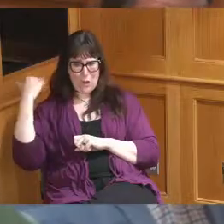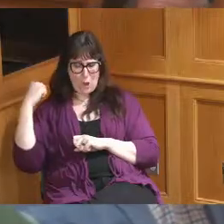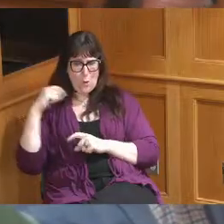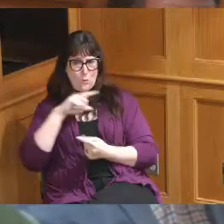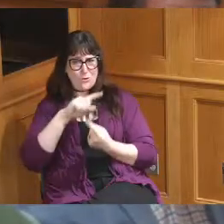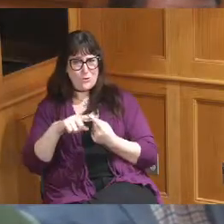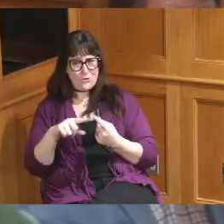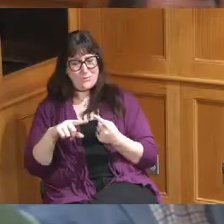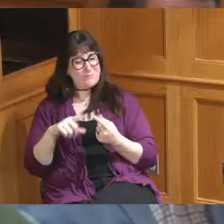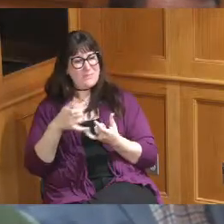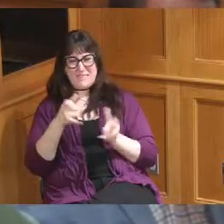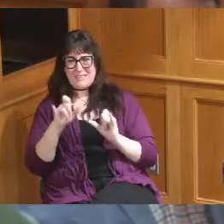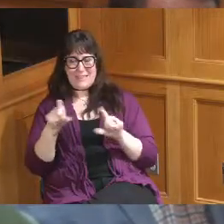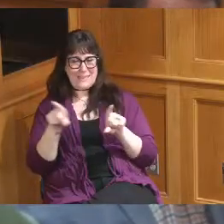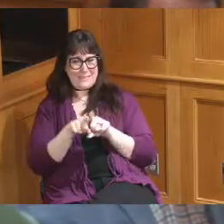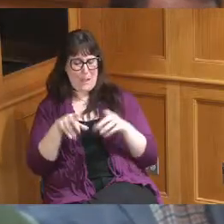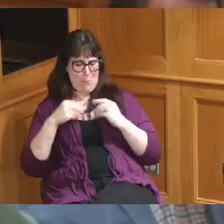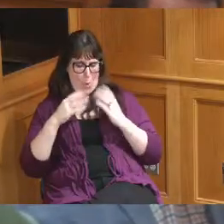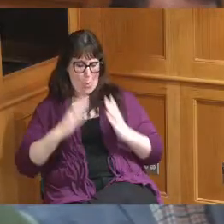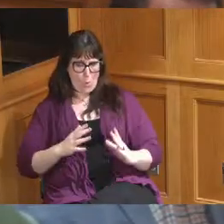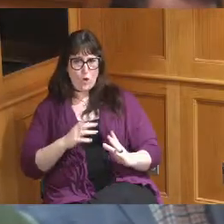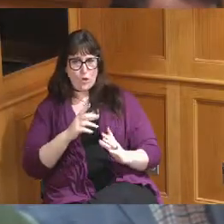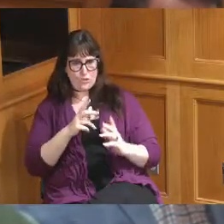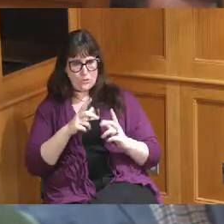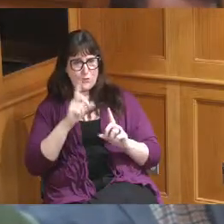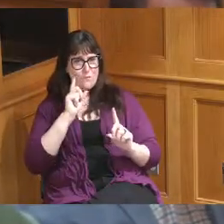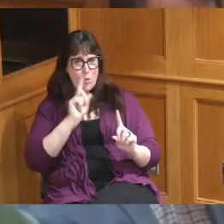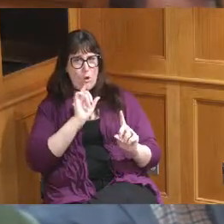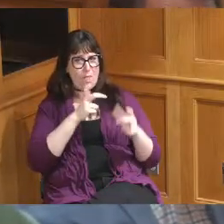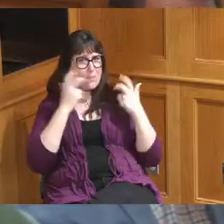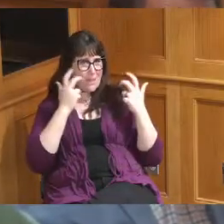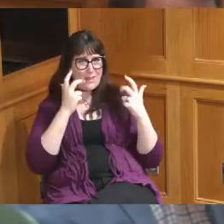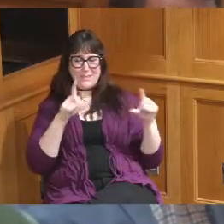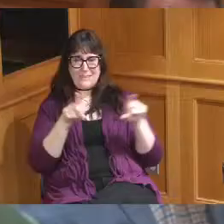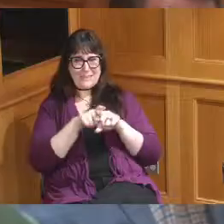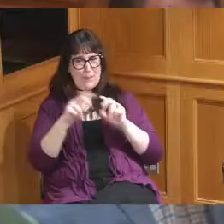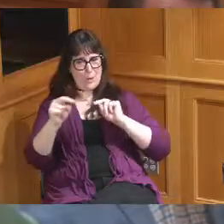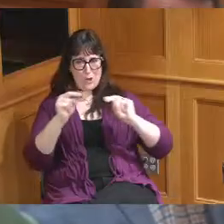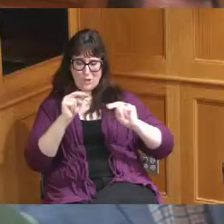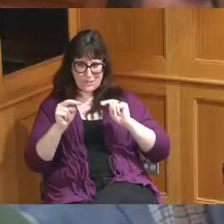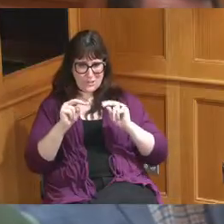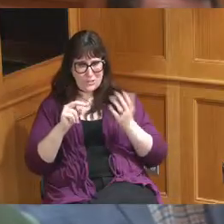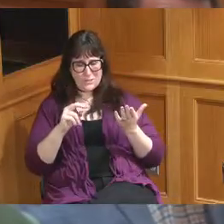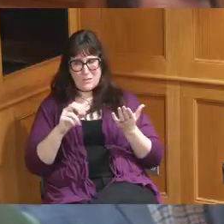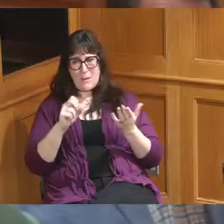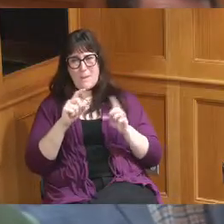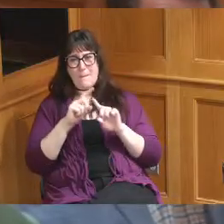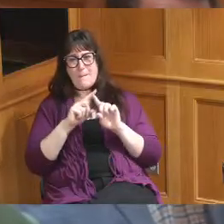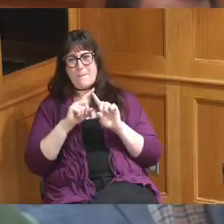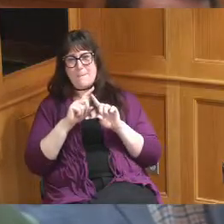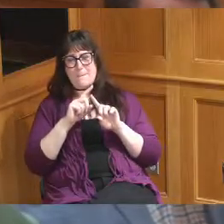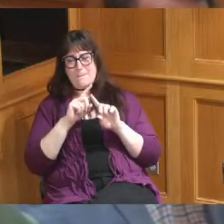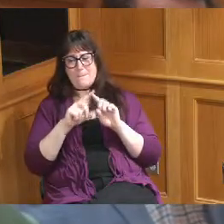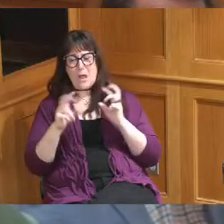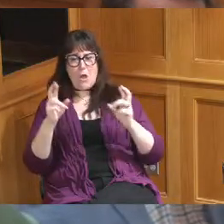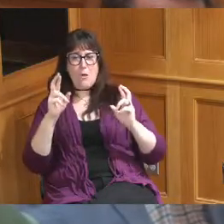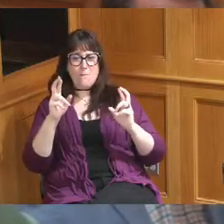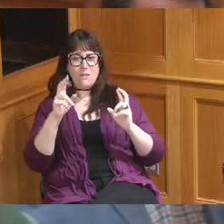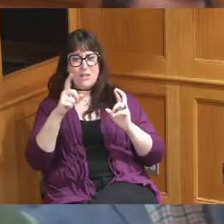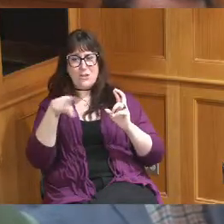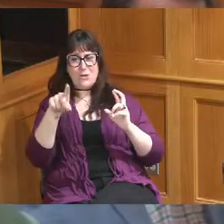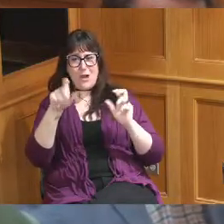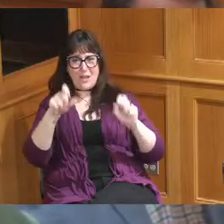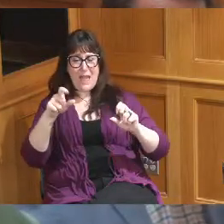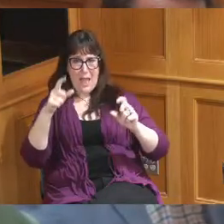same ownership with the Bengals and how they negotiate. But, I think you guys can come to a compromise.